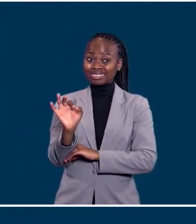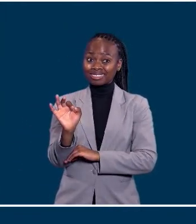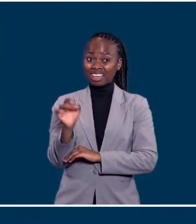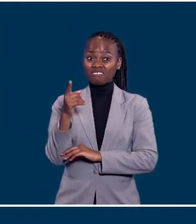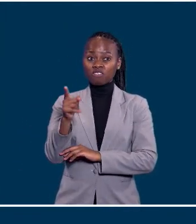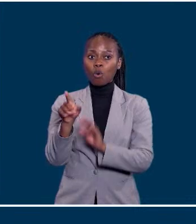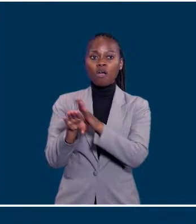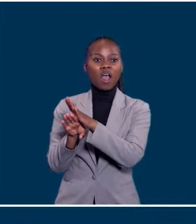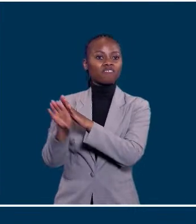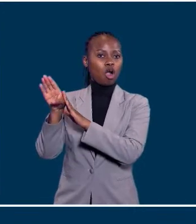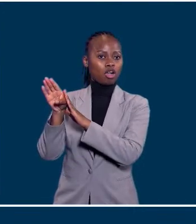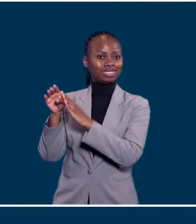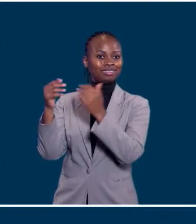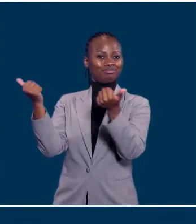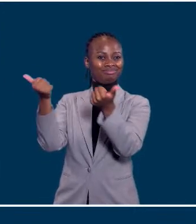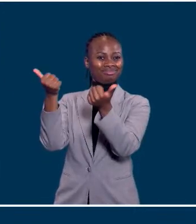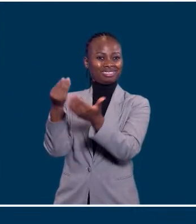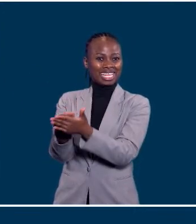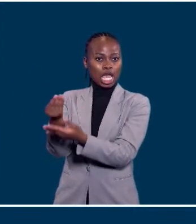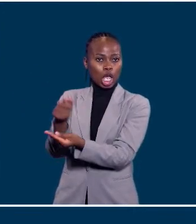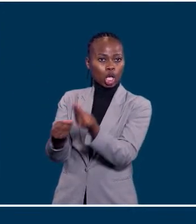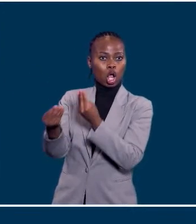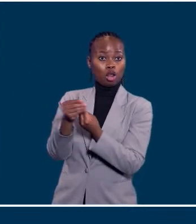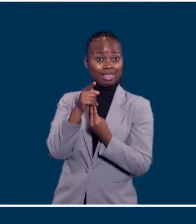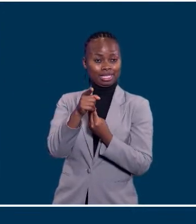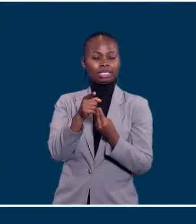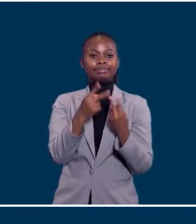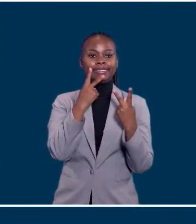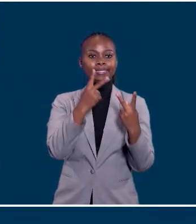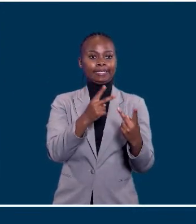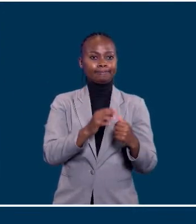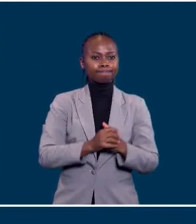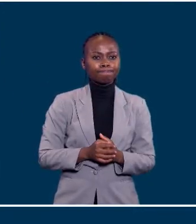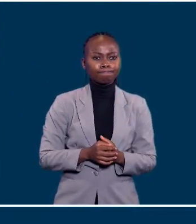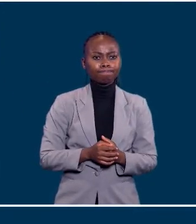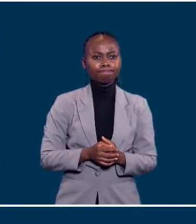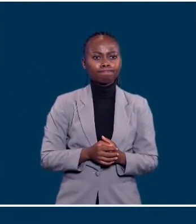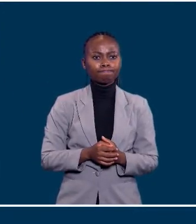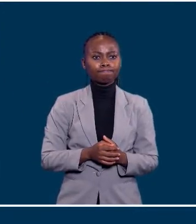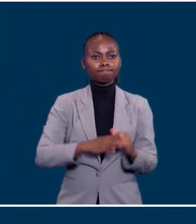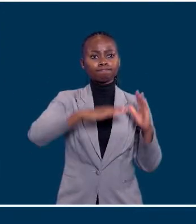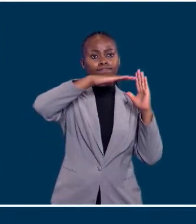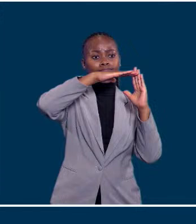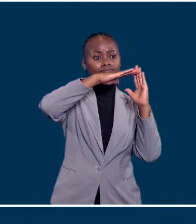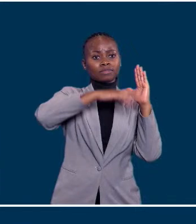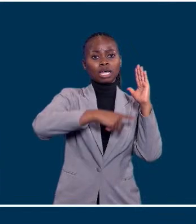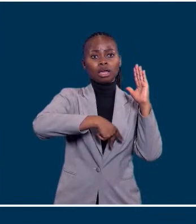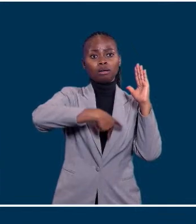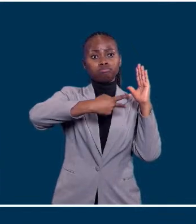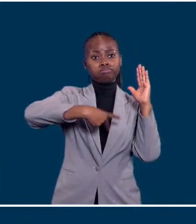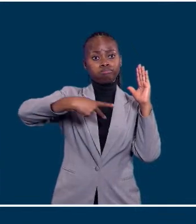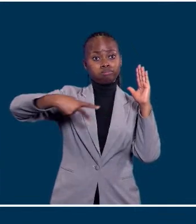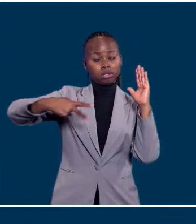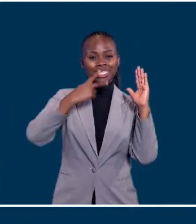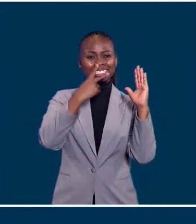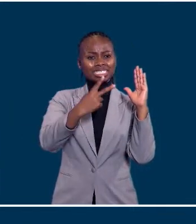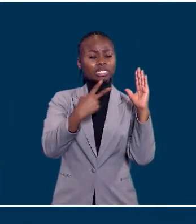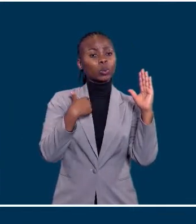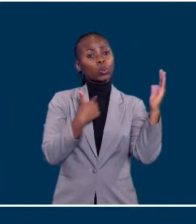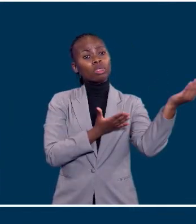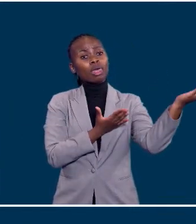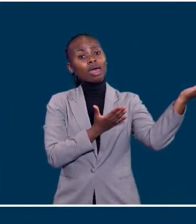market economies. And the takeaway here is simply that these lines all show what was expected to